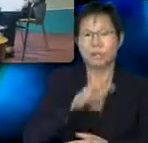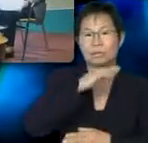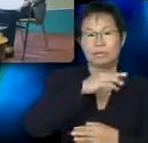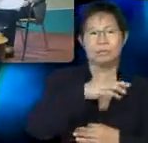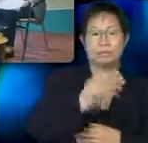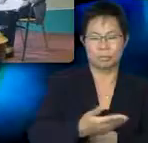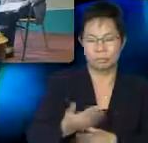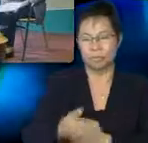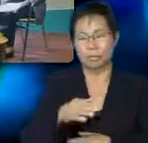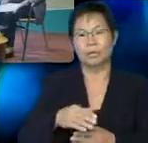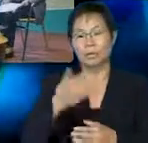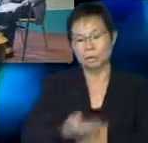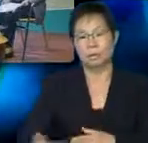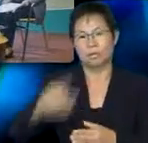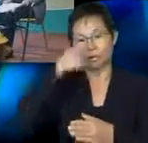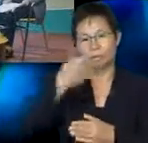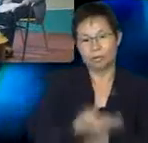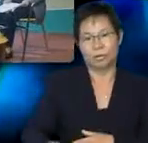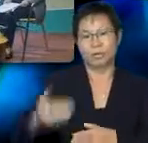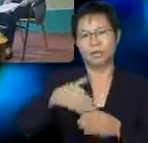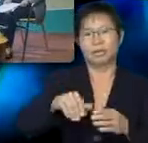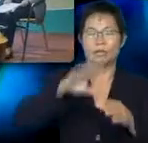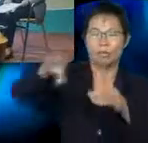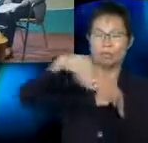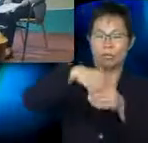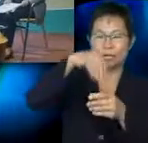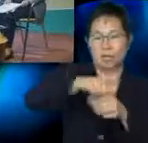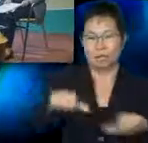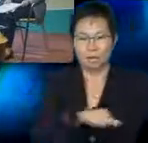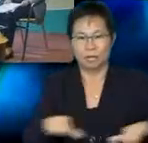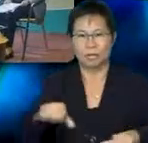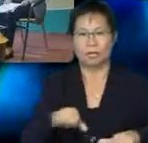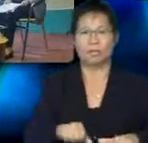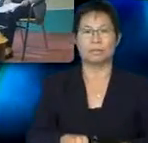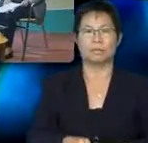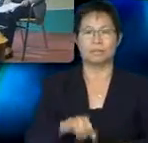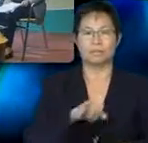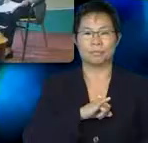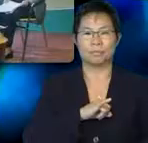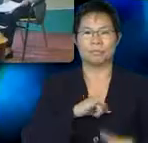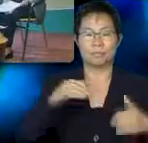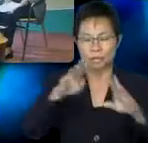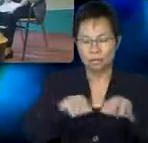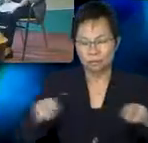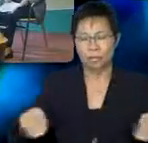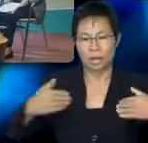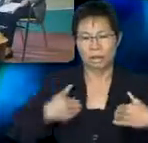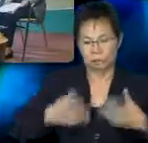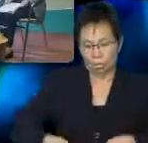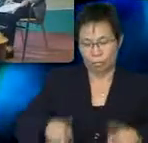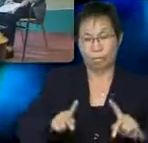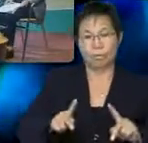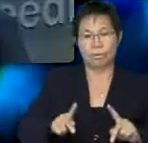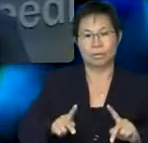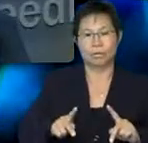for direct involvement in a student's creativity. We will notice that students have the opportunity to do the